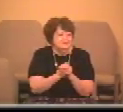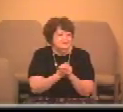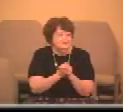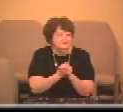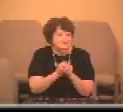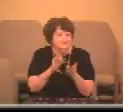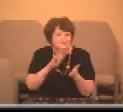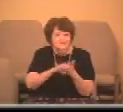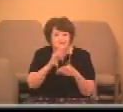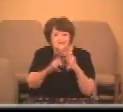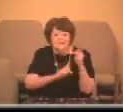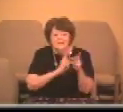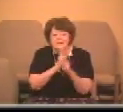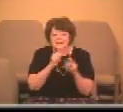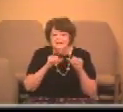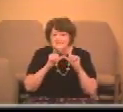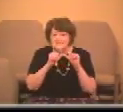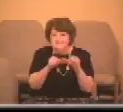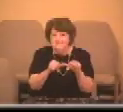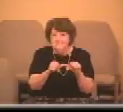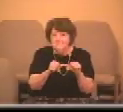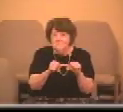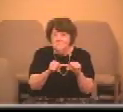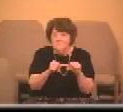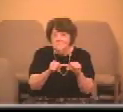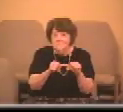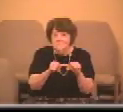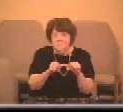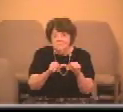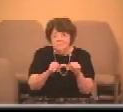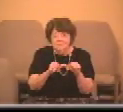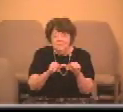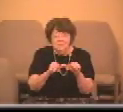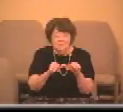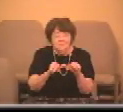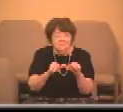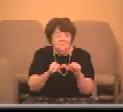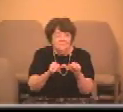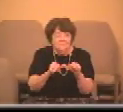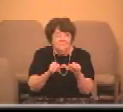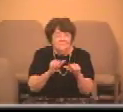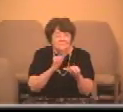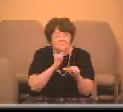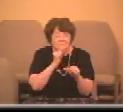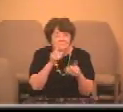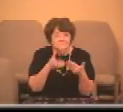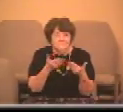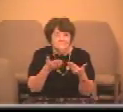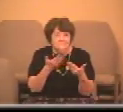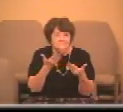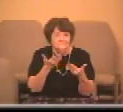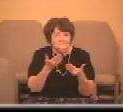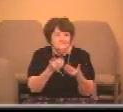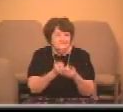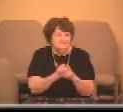That kind of perseverance is not easy.